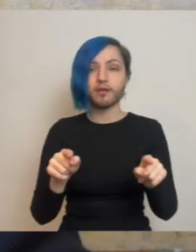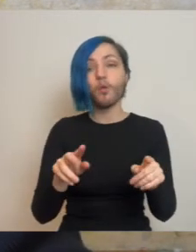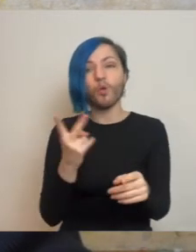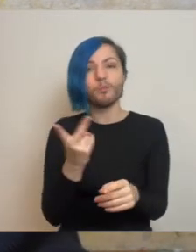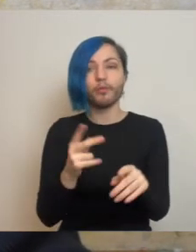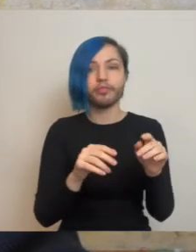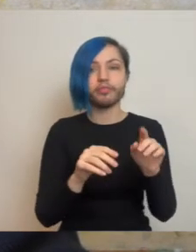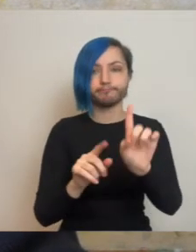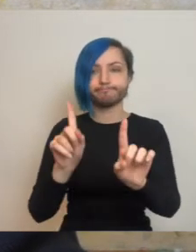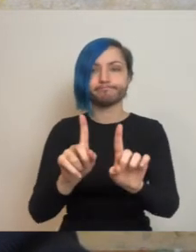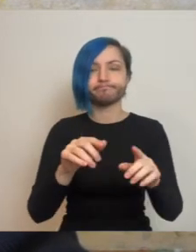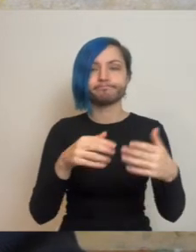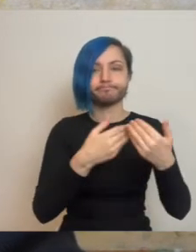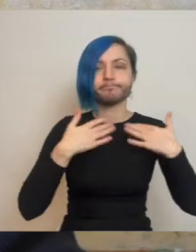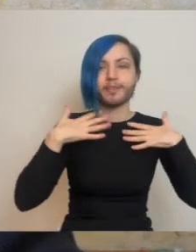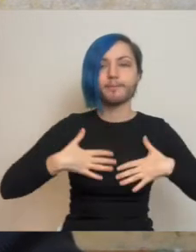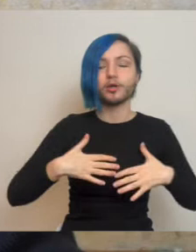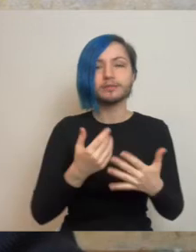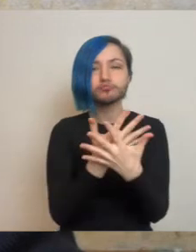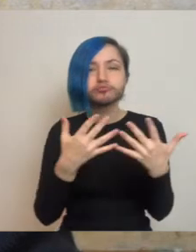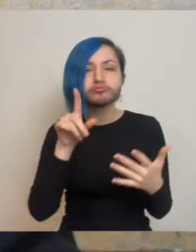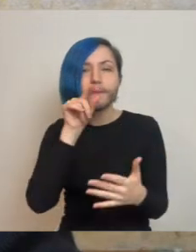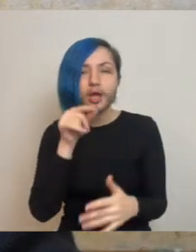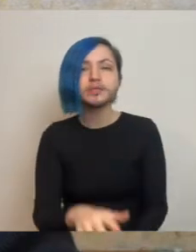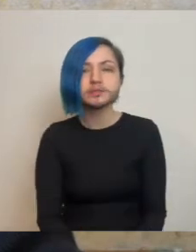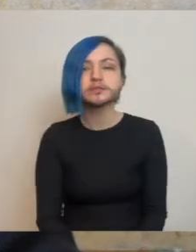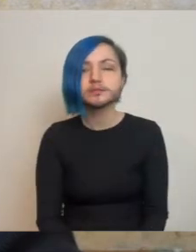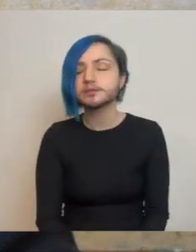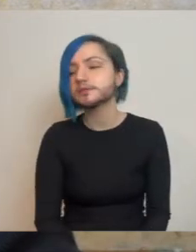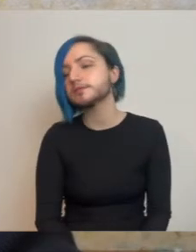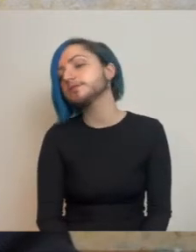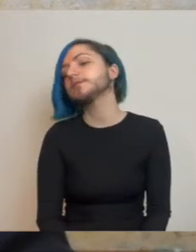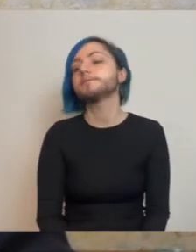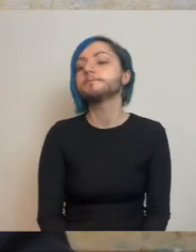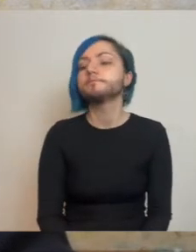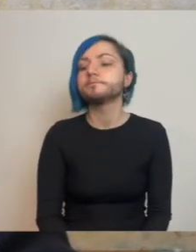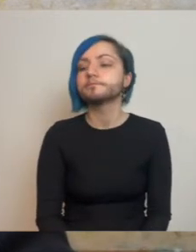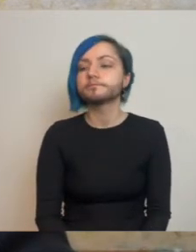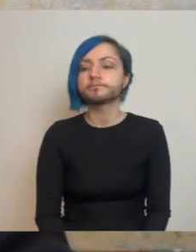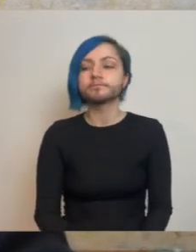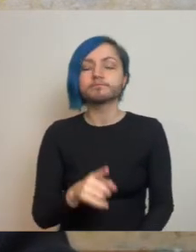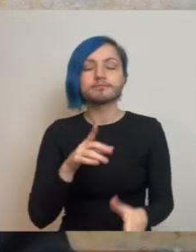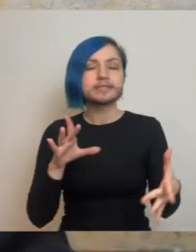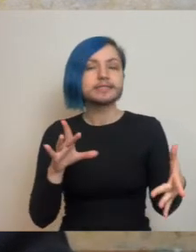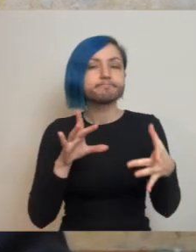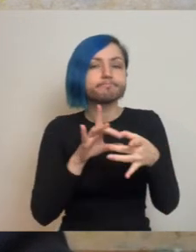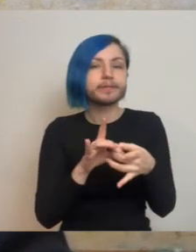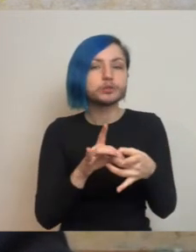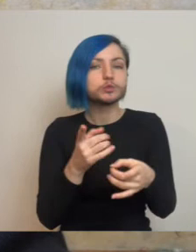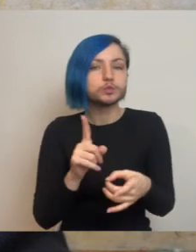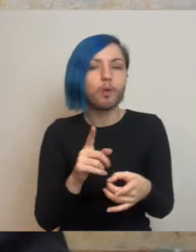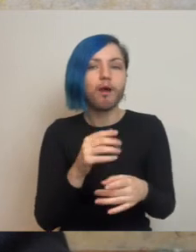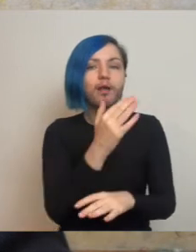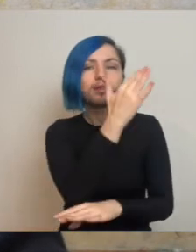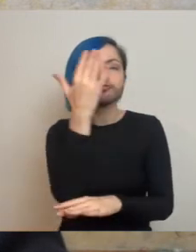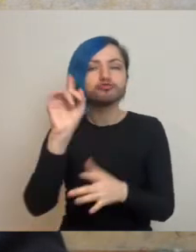with many birds. And I was referencing the jungles of El